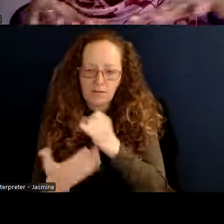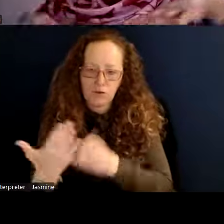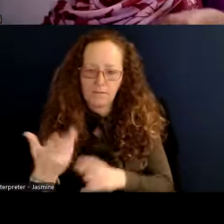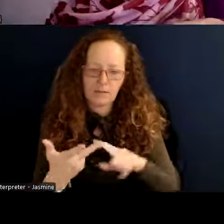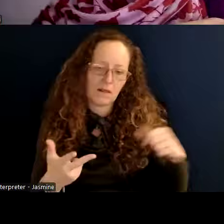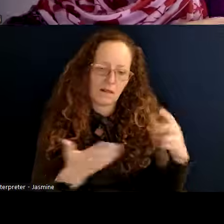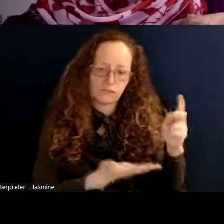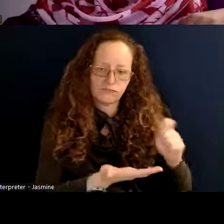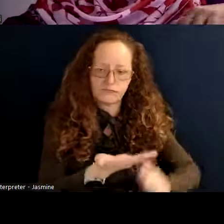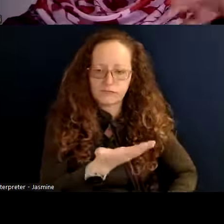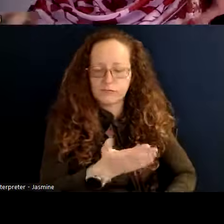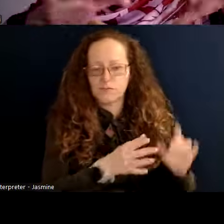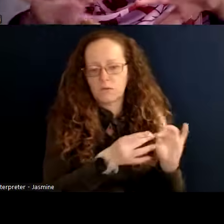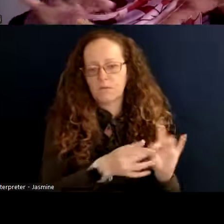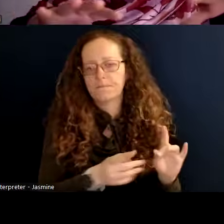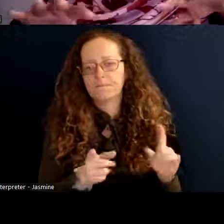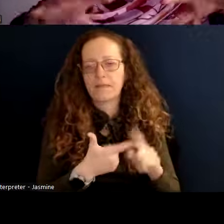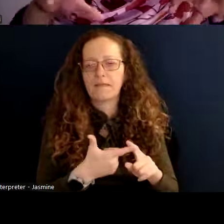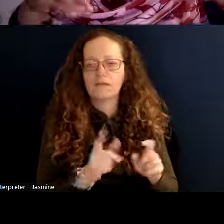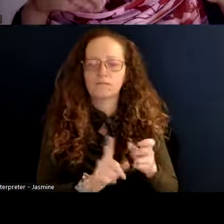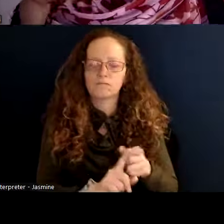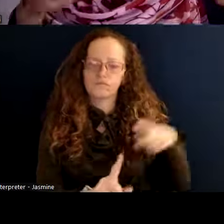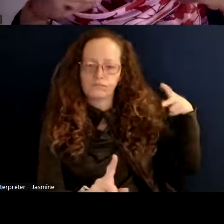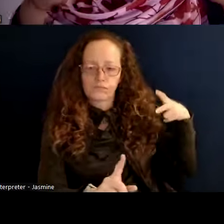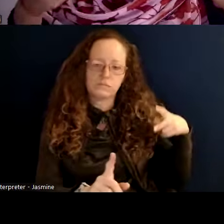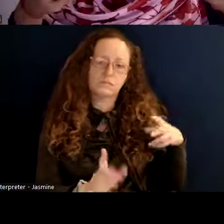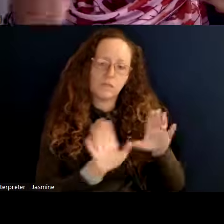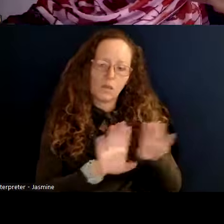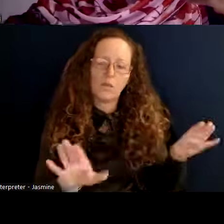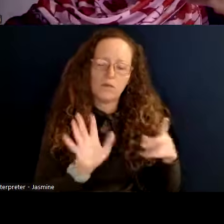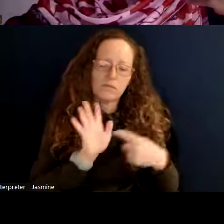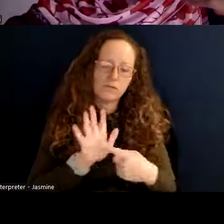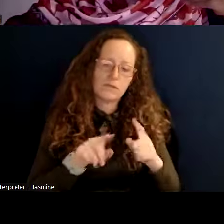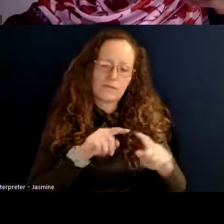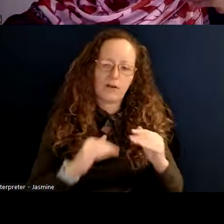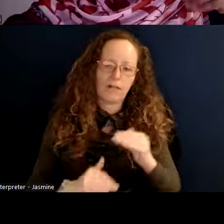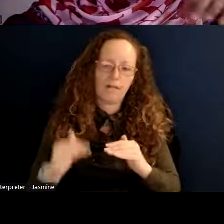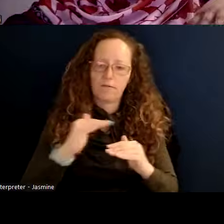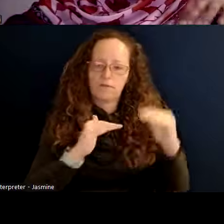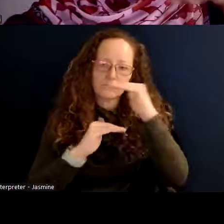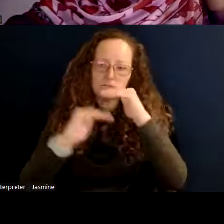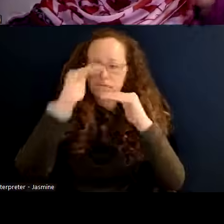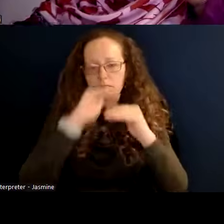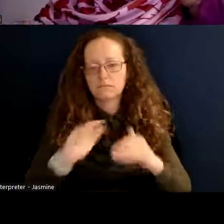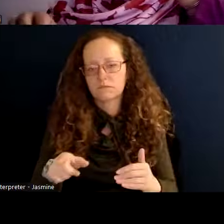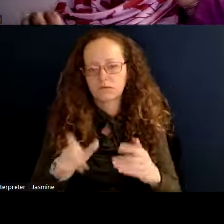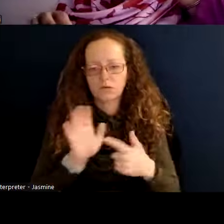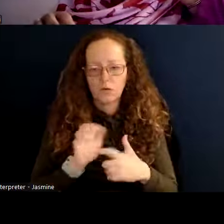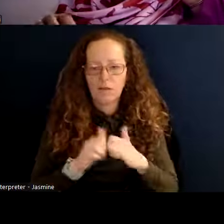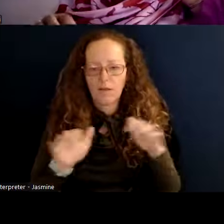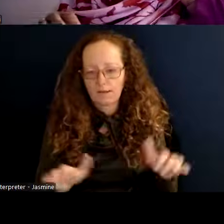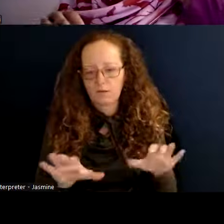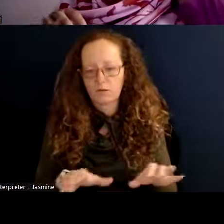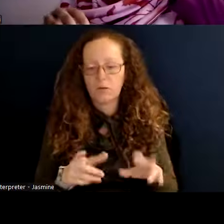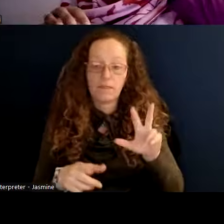from the earlier layers. I just wanted to show you kind of all of them and how we're actively doing this. Now, this was 3D work that was